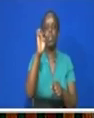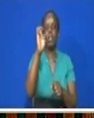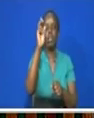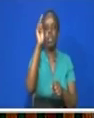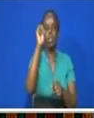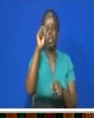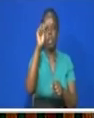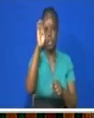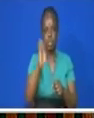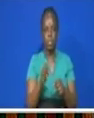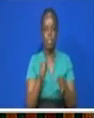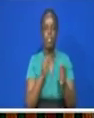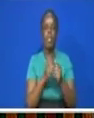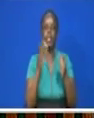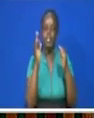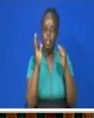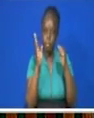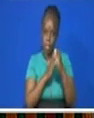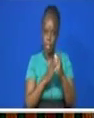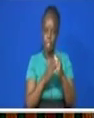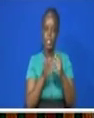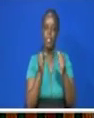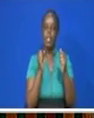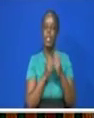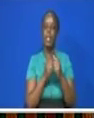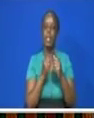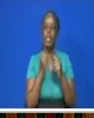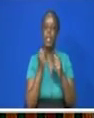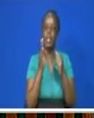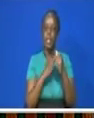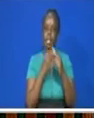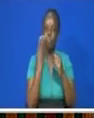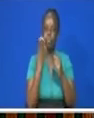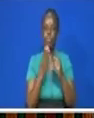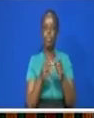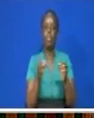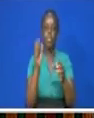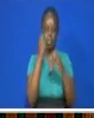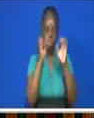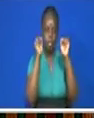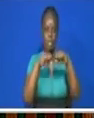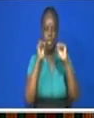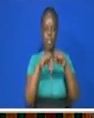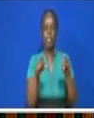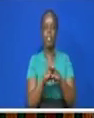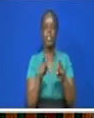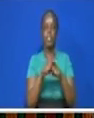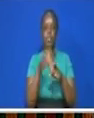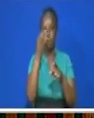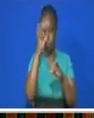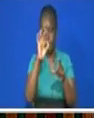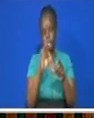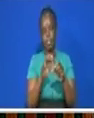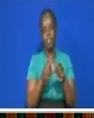1894, France signed an agreement with Russia, and then the same France signed